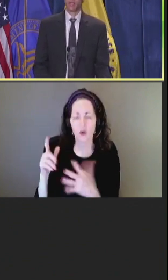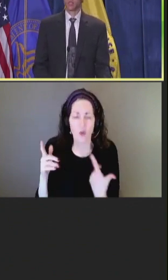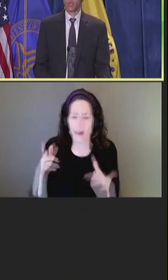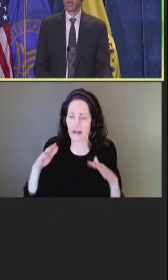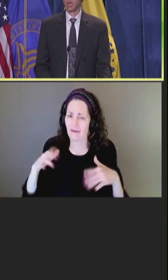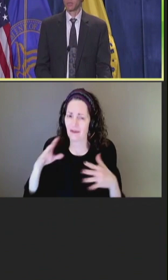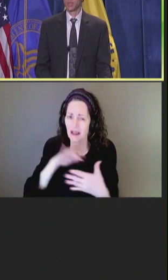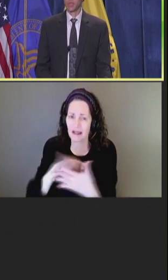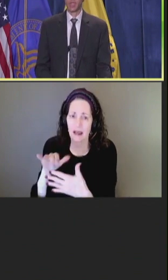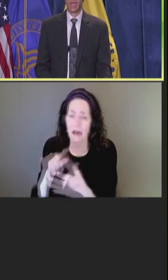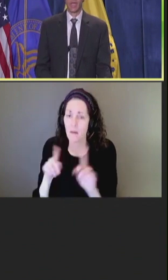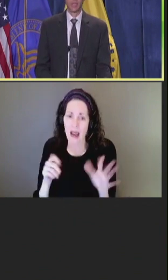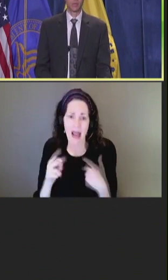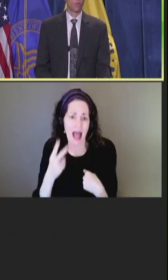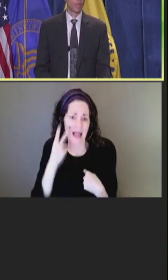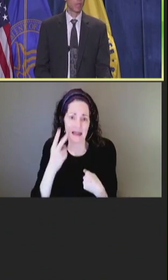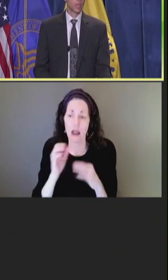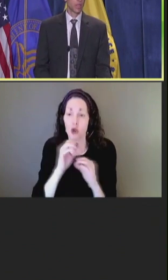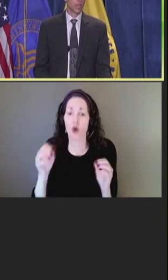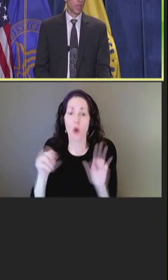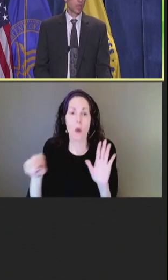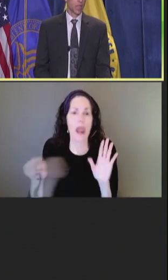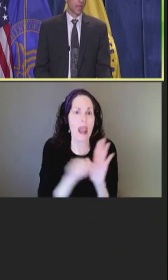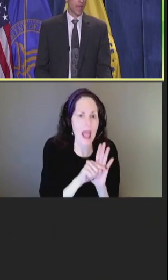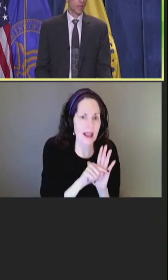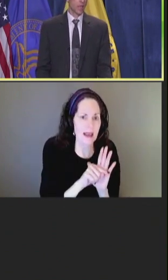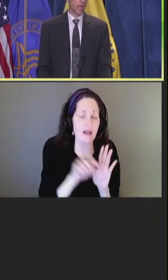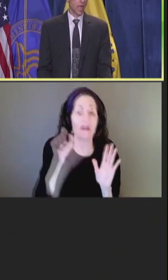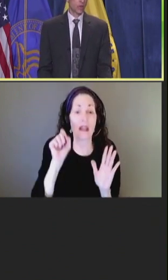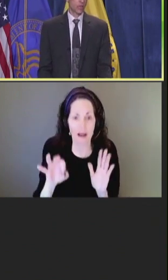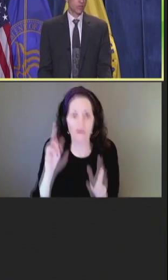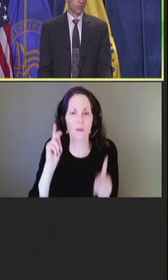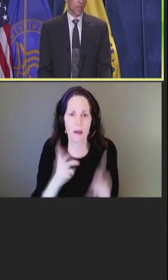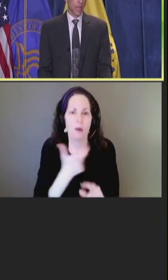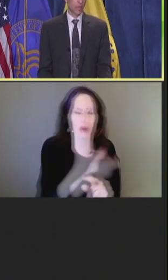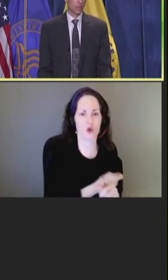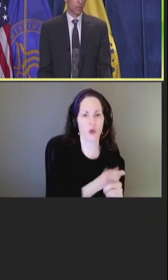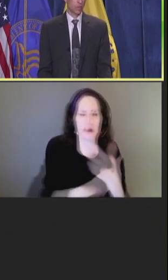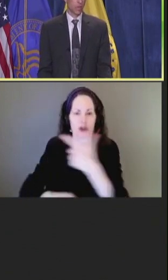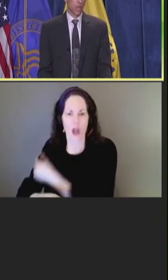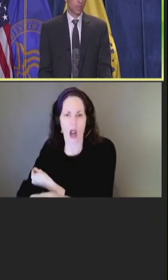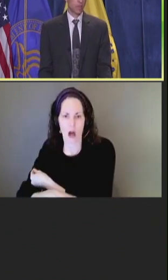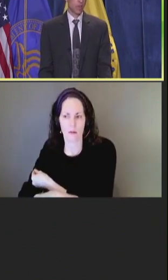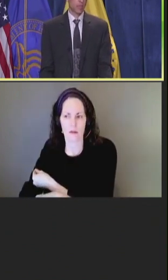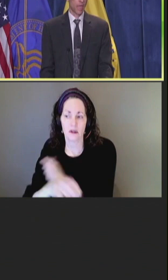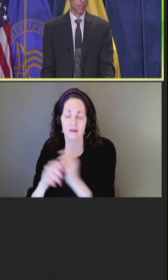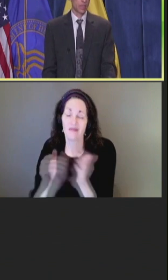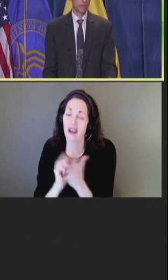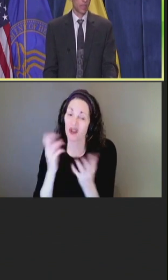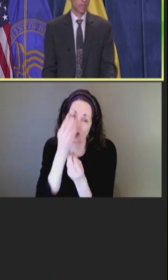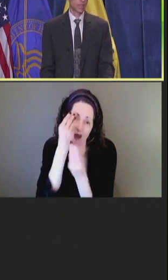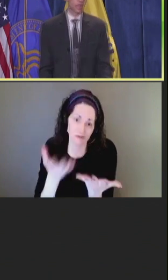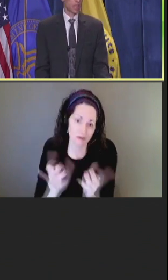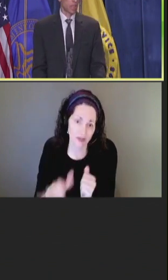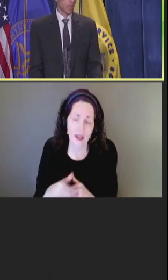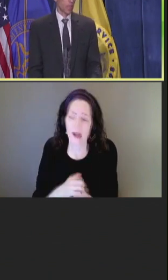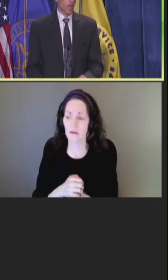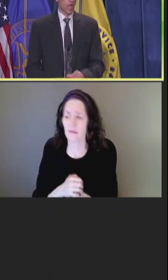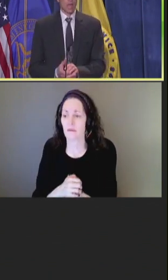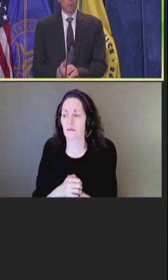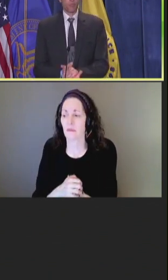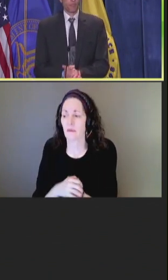downside to switching arms at this point. I would say that. My last real comments here are about significance.